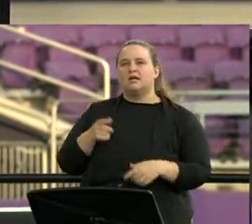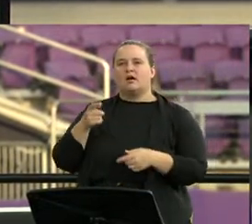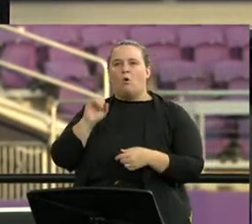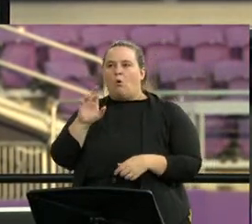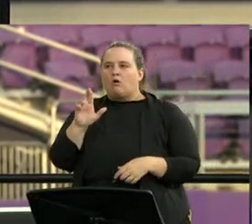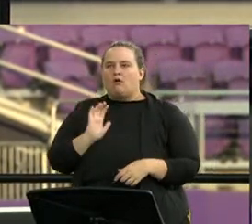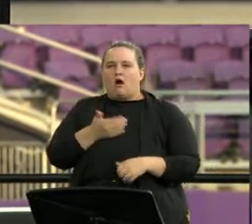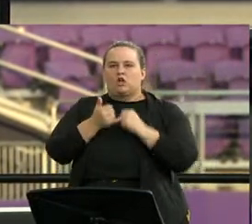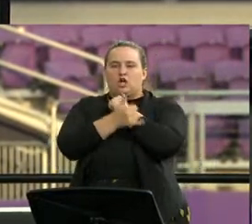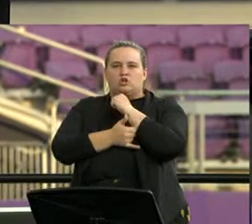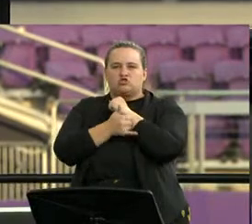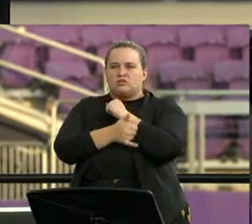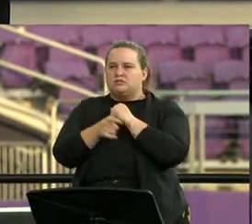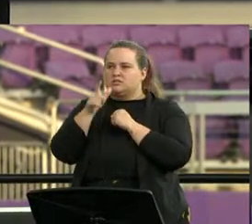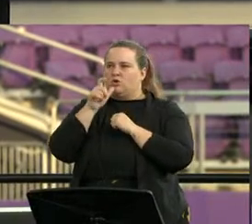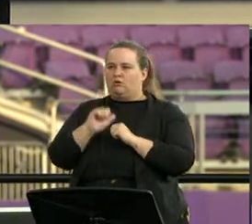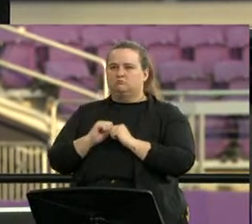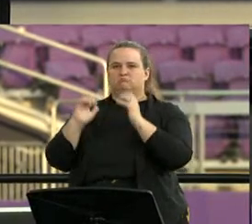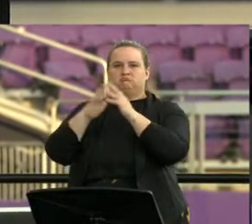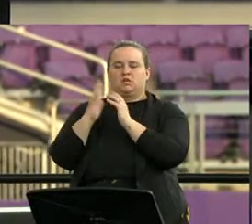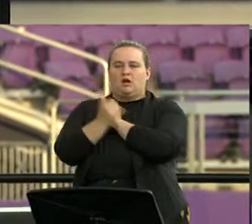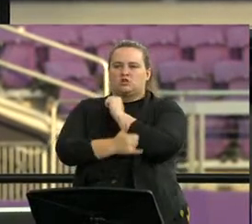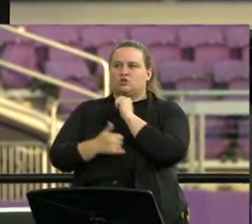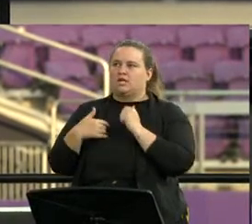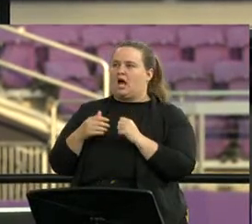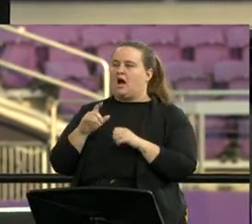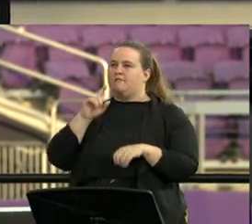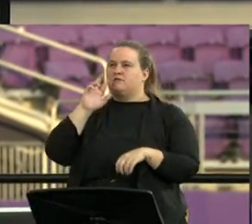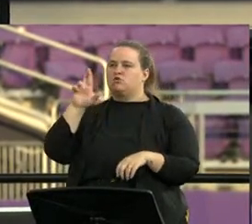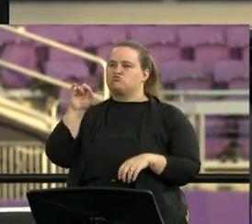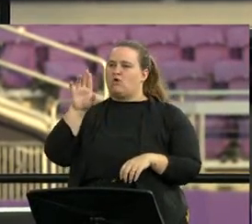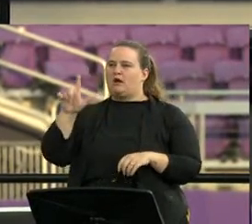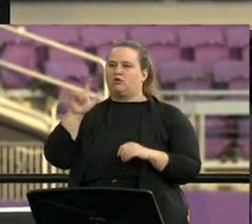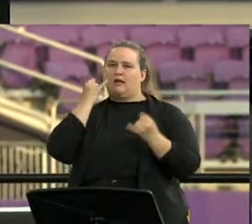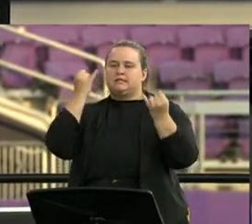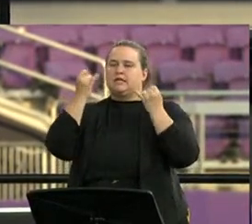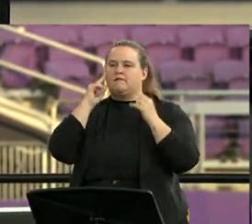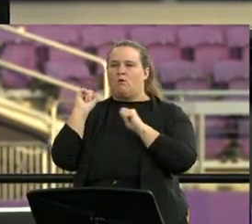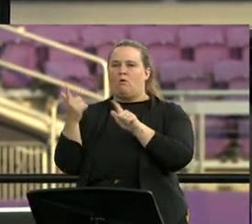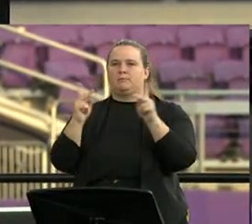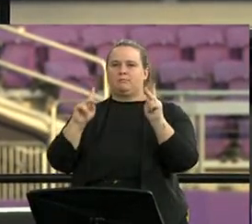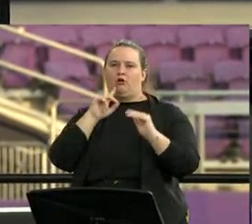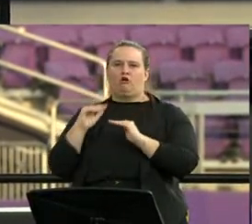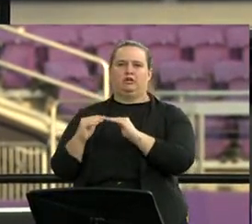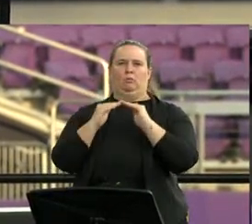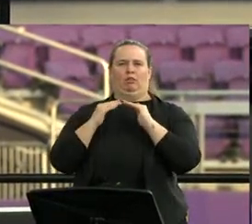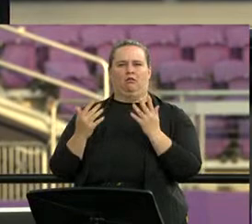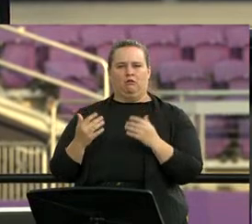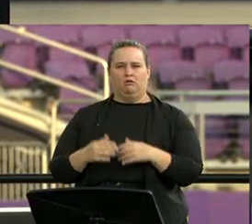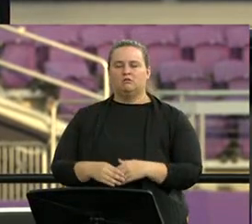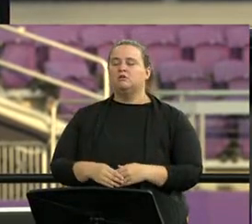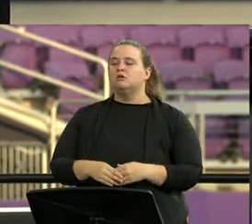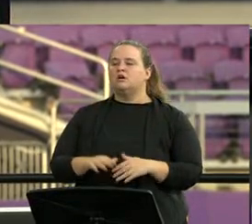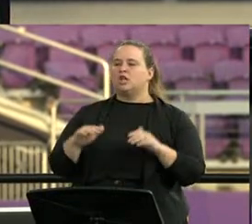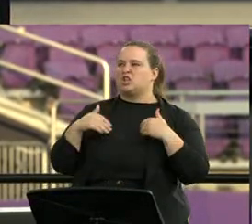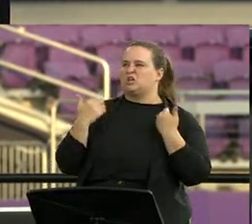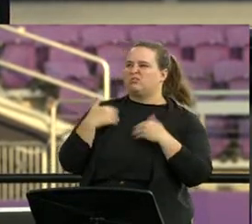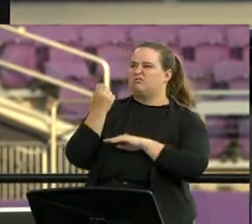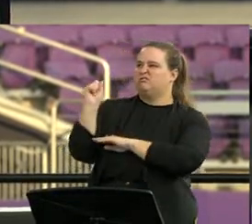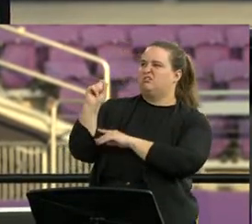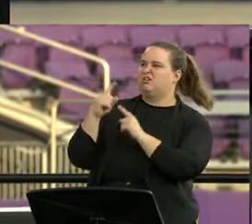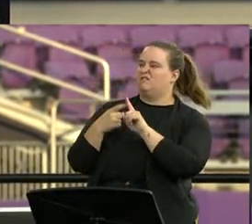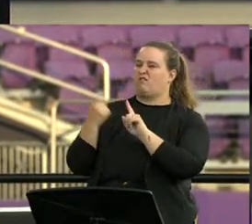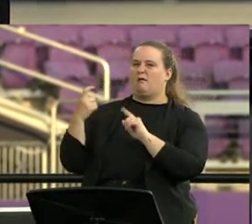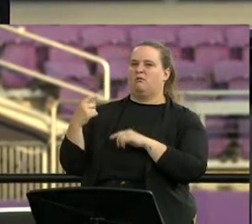changing the course of human history with their radical idea that all people are created equal. In youthful defiance of the